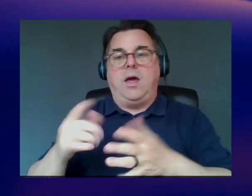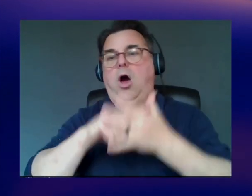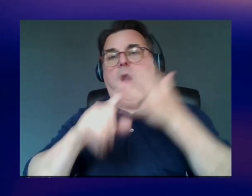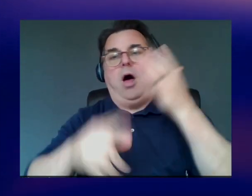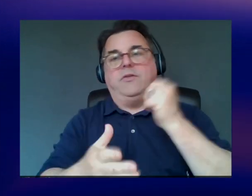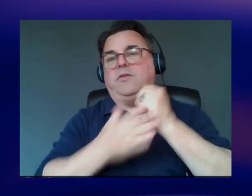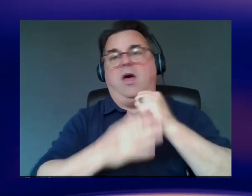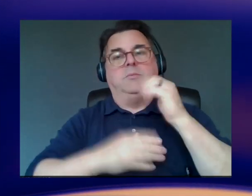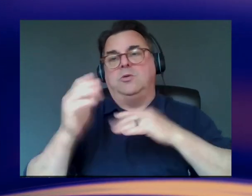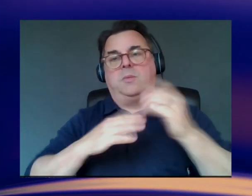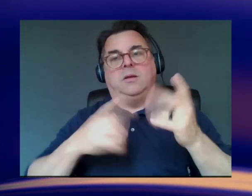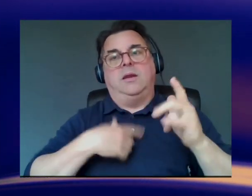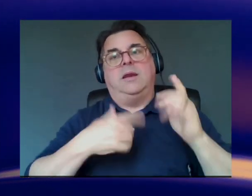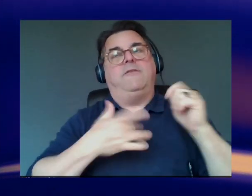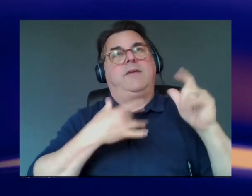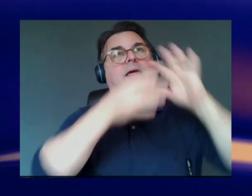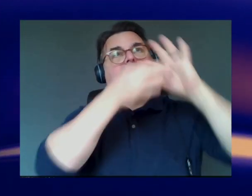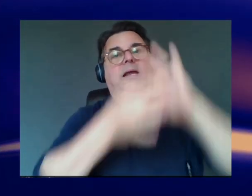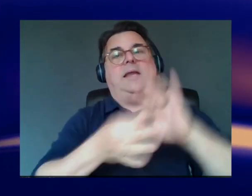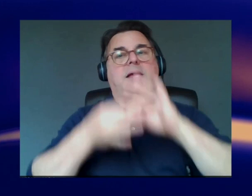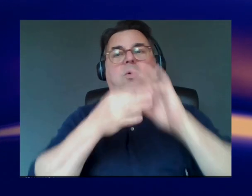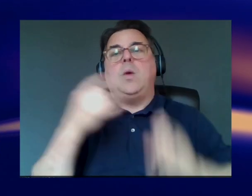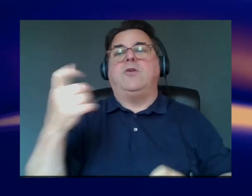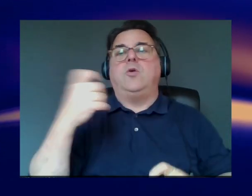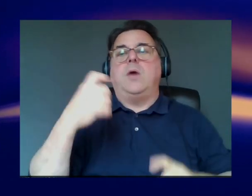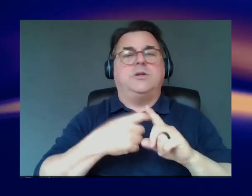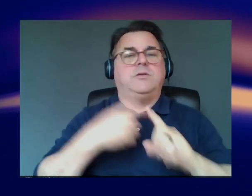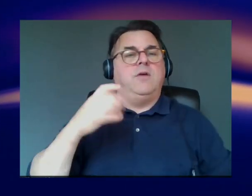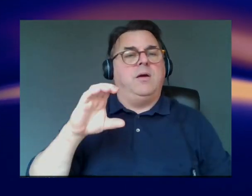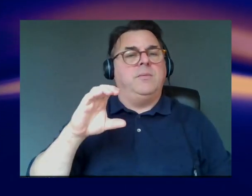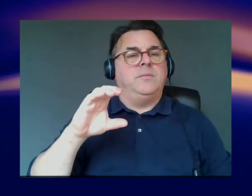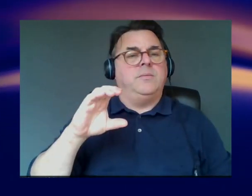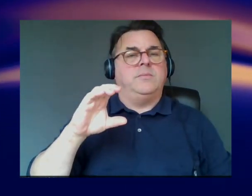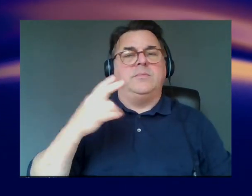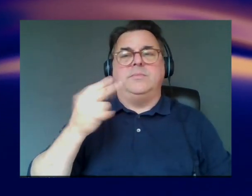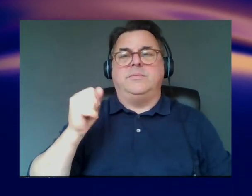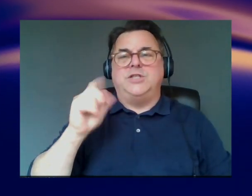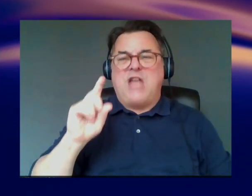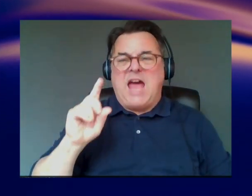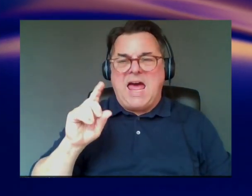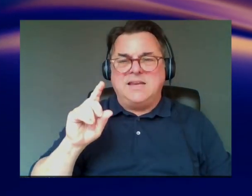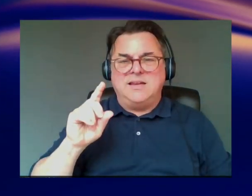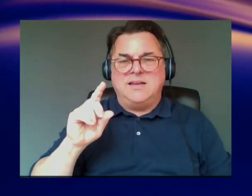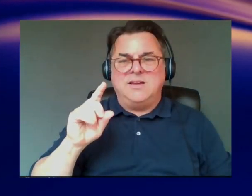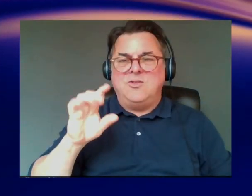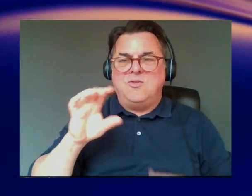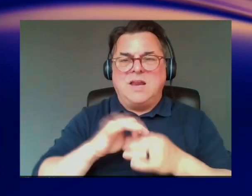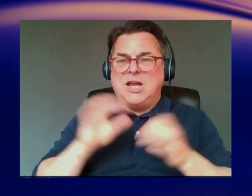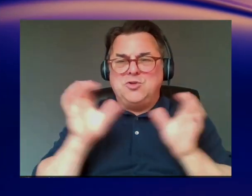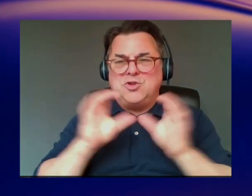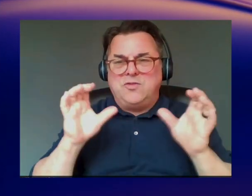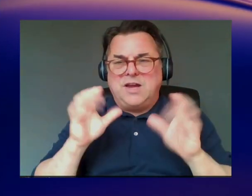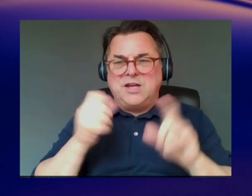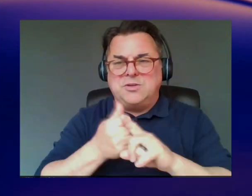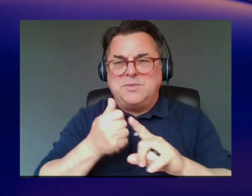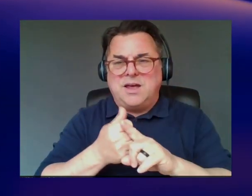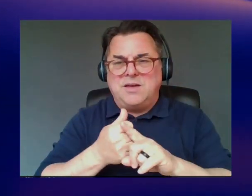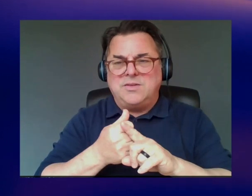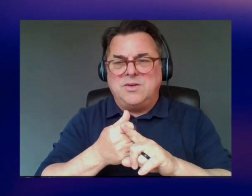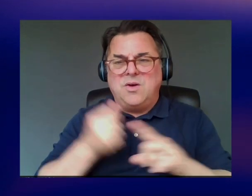technologies. But if you actually go through the certification process, I think one of the most important things that stood out to me is like when you